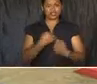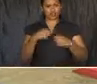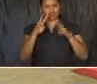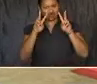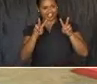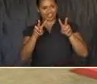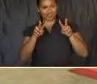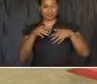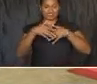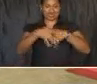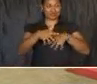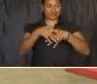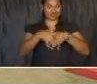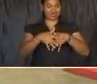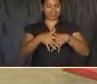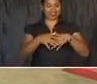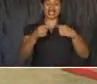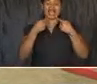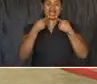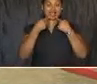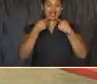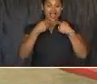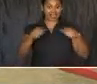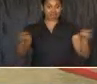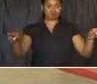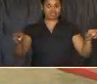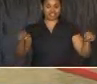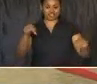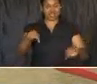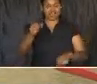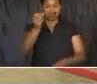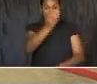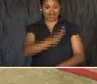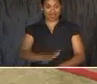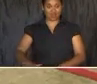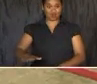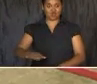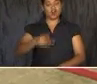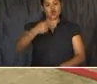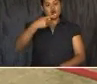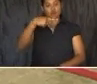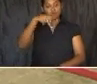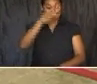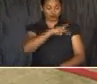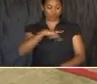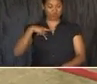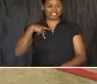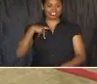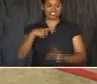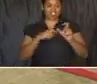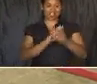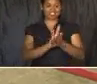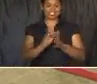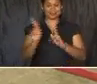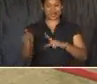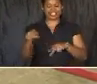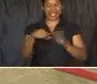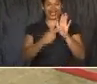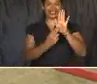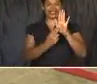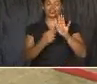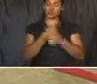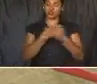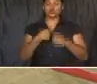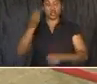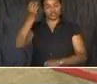tokina na ka kambura gitu ko na la mani rara ngoka na prince Charles pakai nanti mereka pasang bulu bi tuni ambak di tunga la kana me maro te gitu